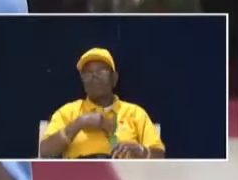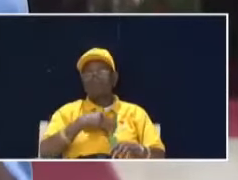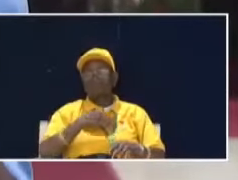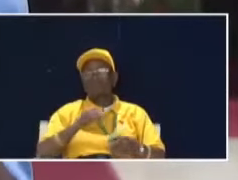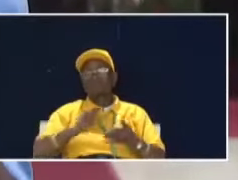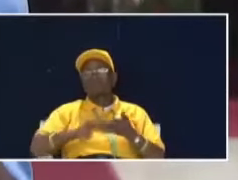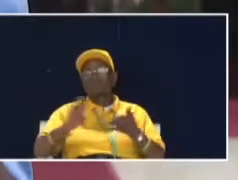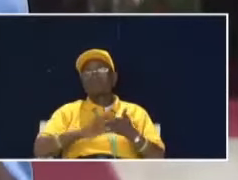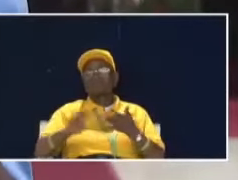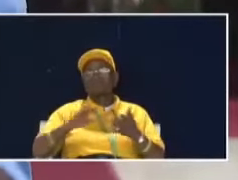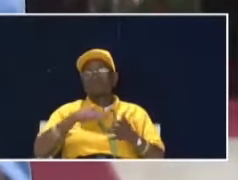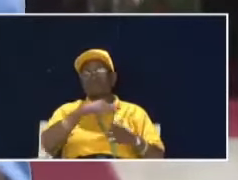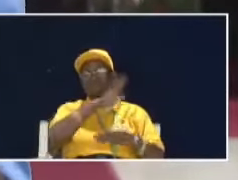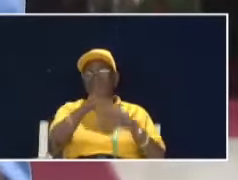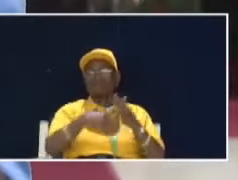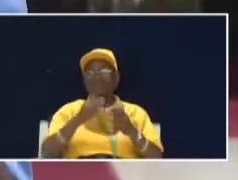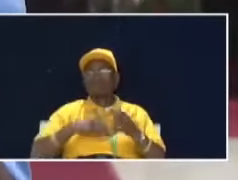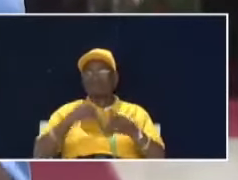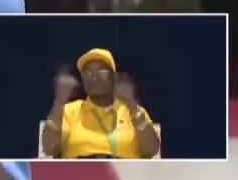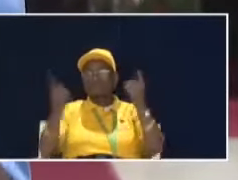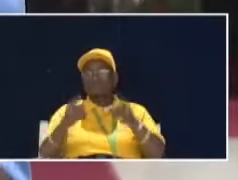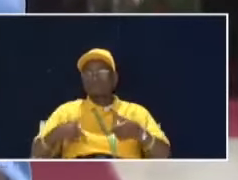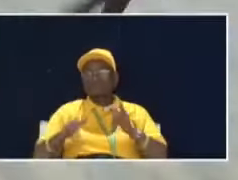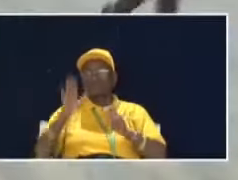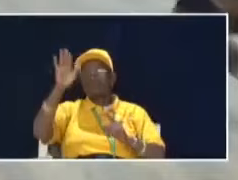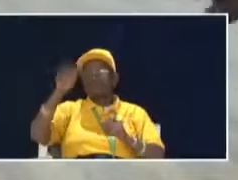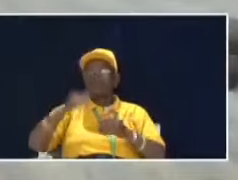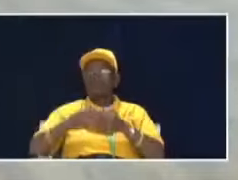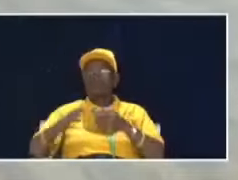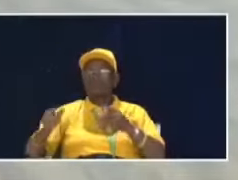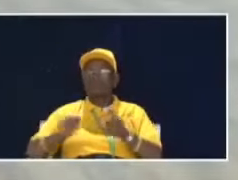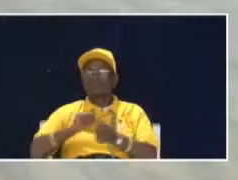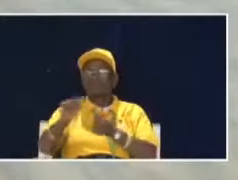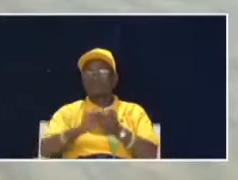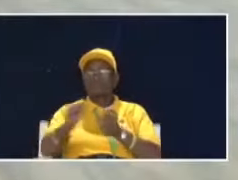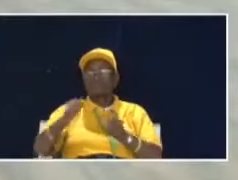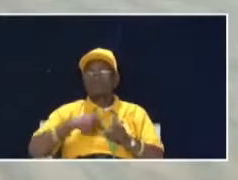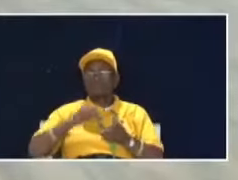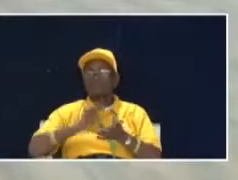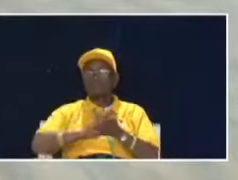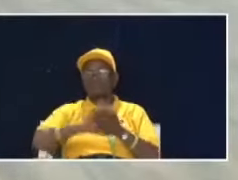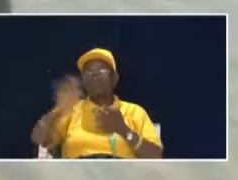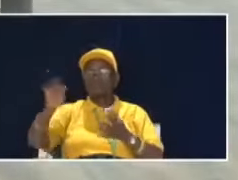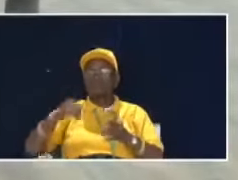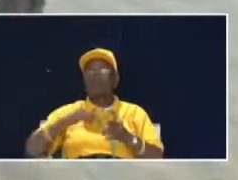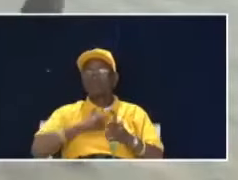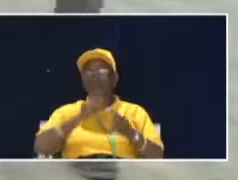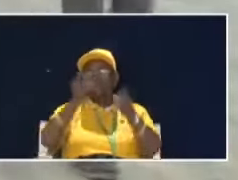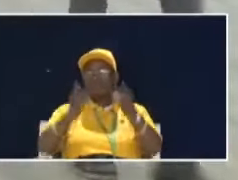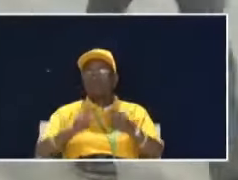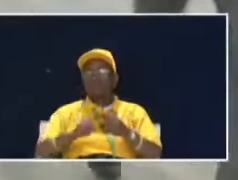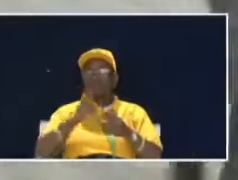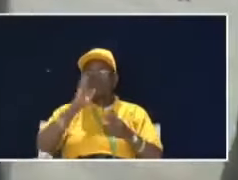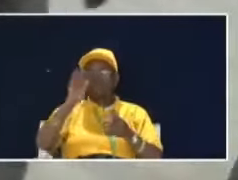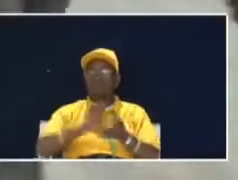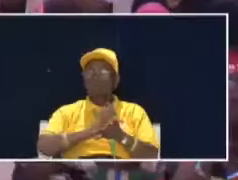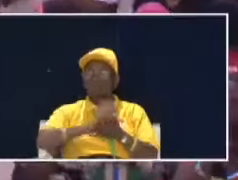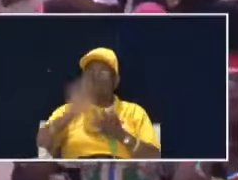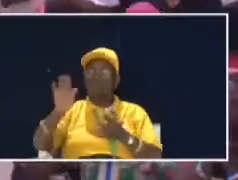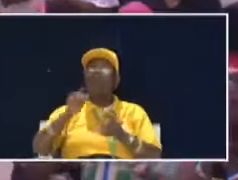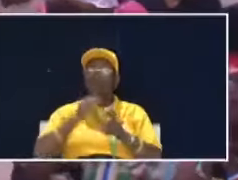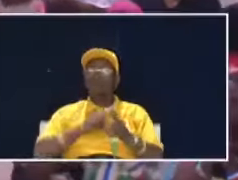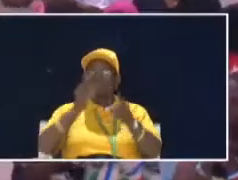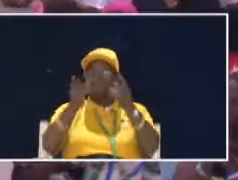Forgive all my sins. Let your blood wash me clean. I want to be clean. I want to be one of